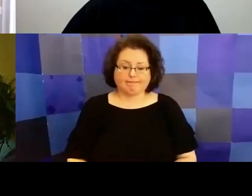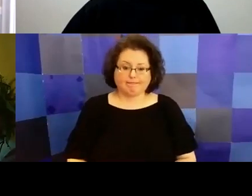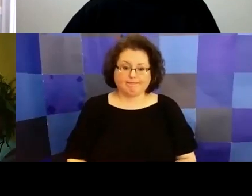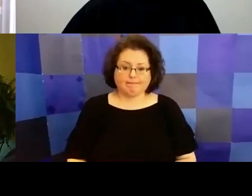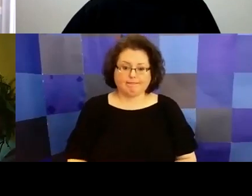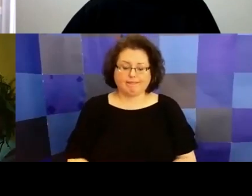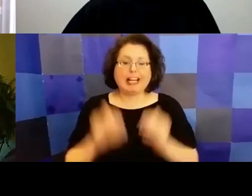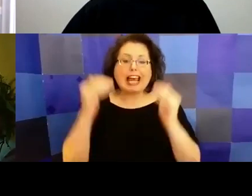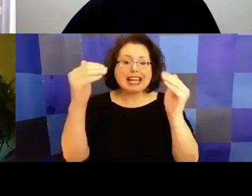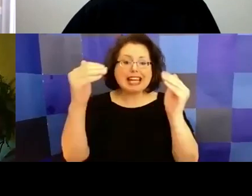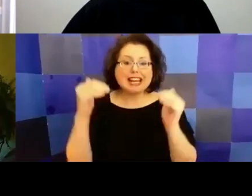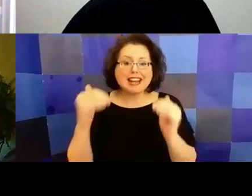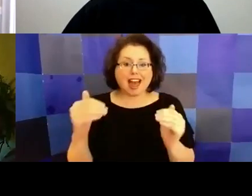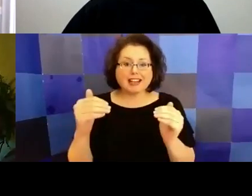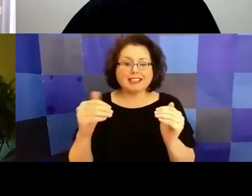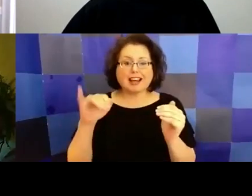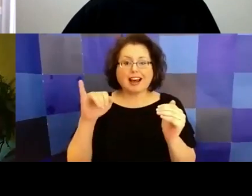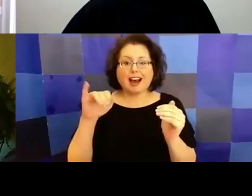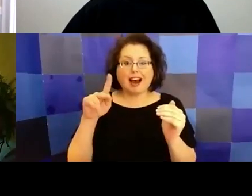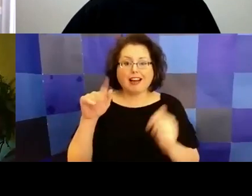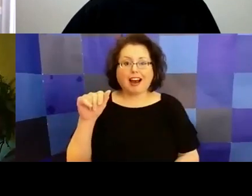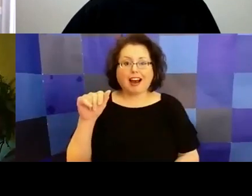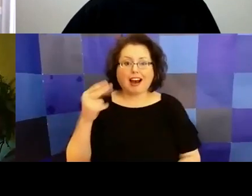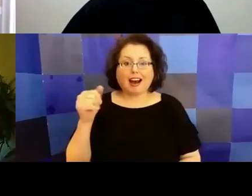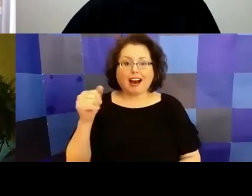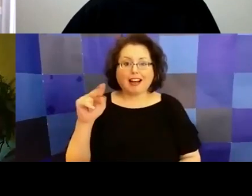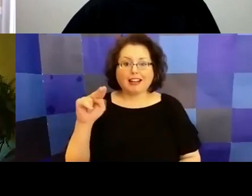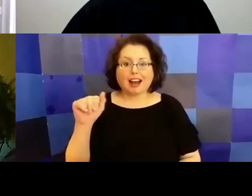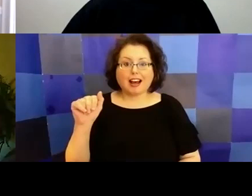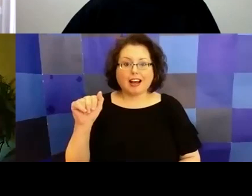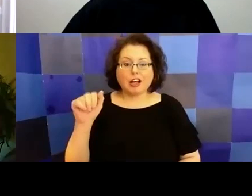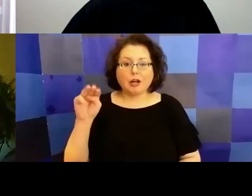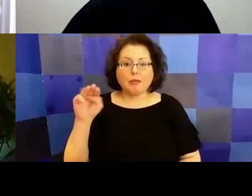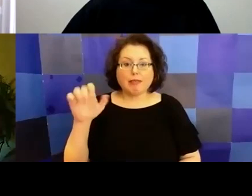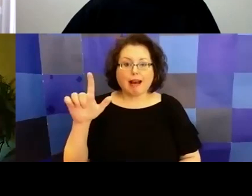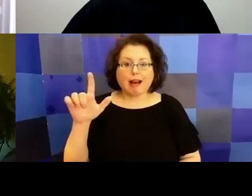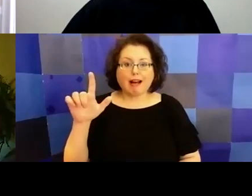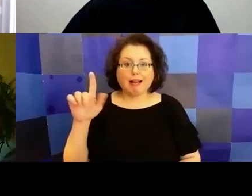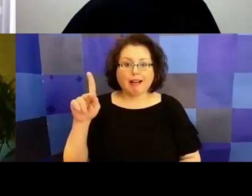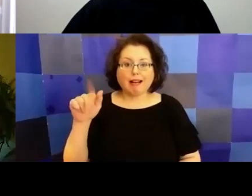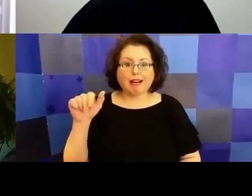Next speaker is Aikahana Halmakina.